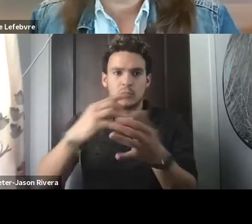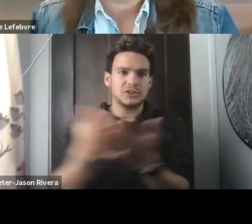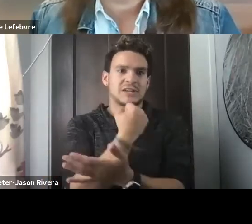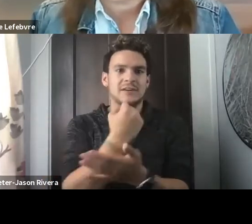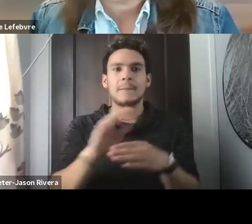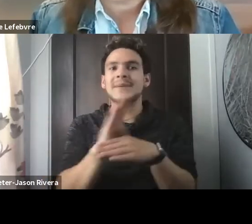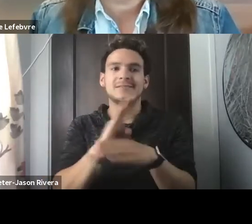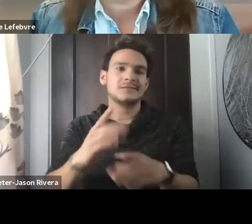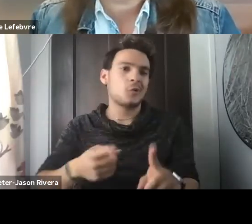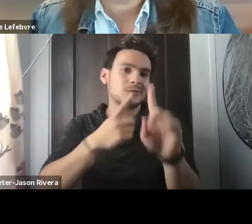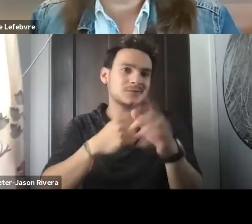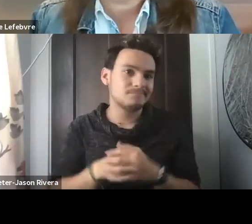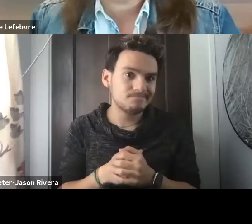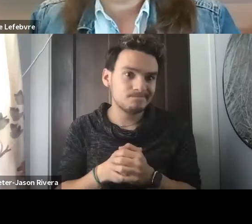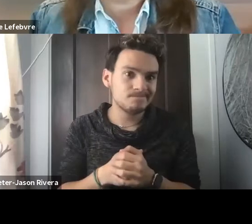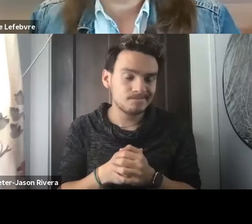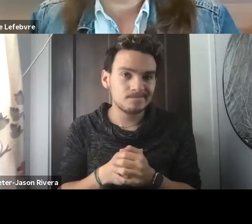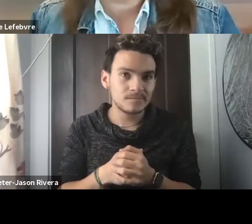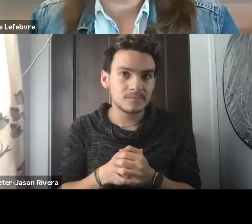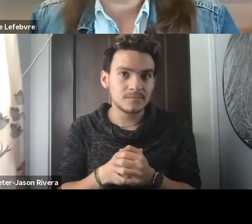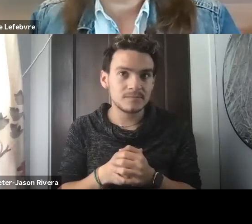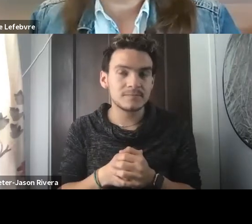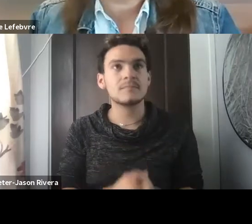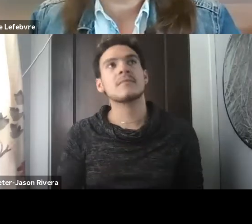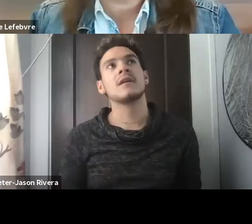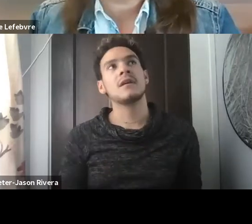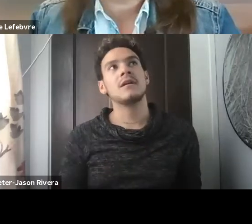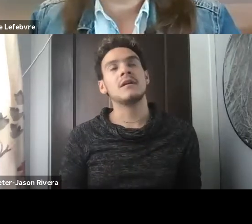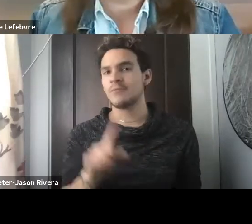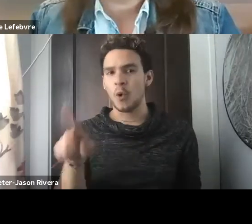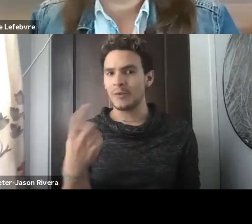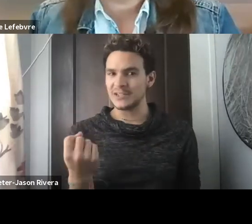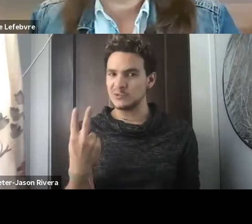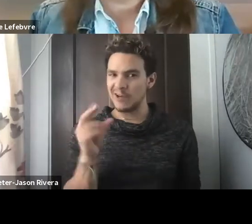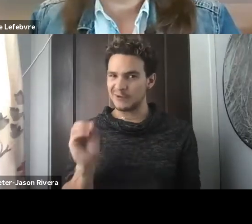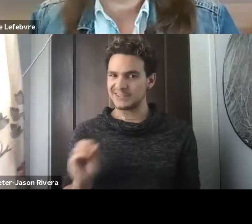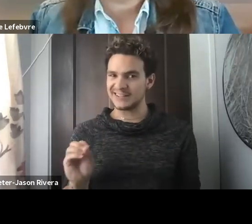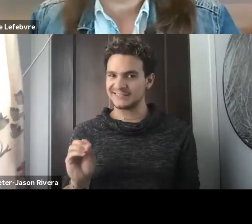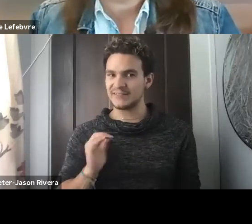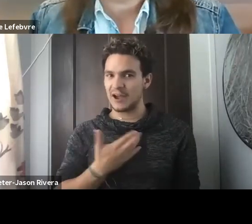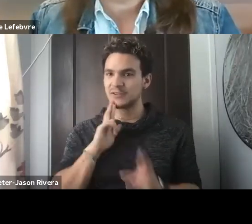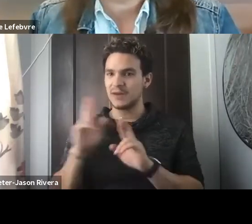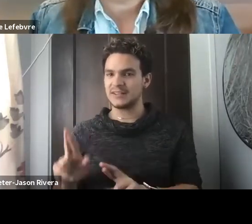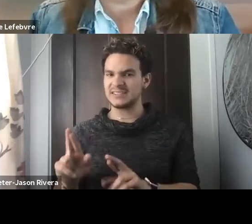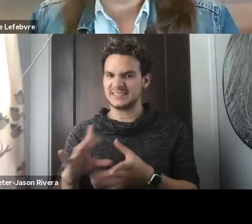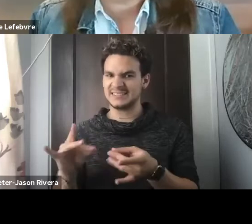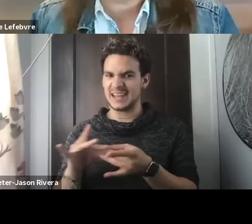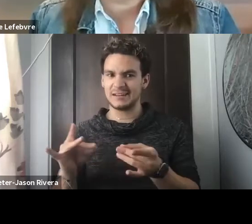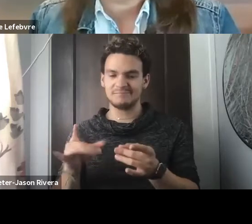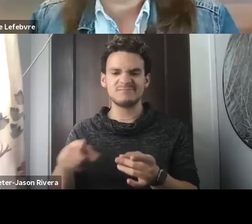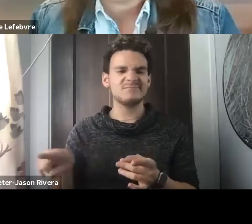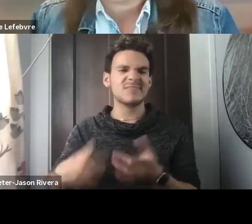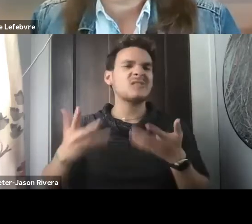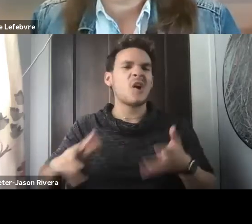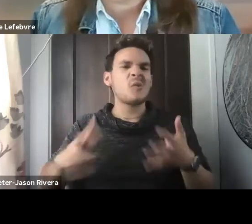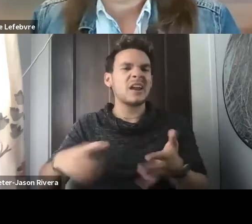business goals. And only 12% of our respondents indicate that they have already